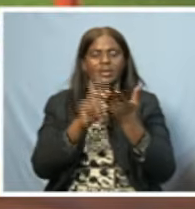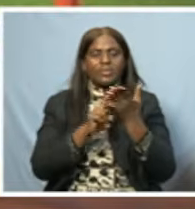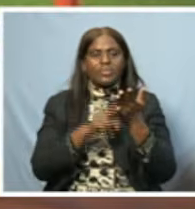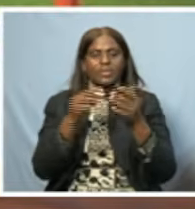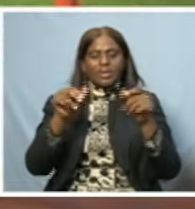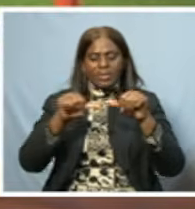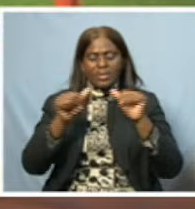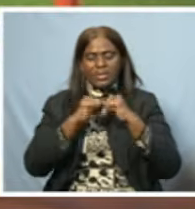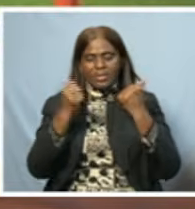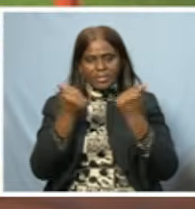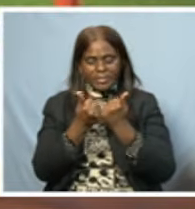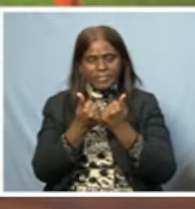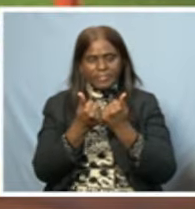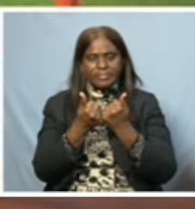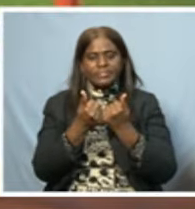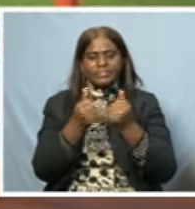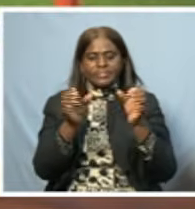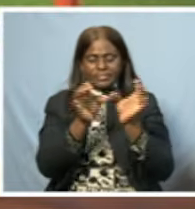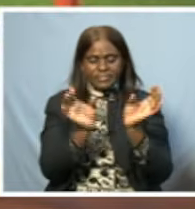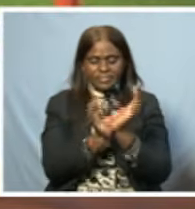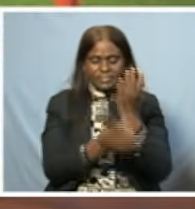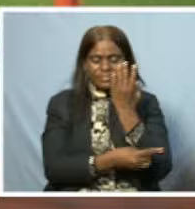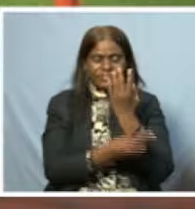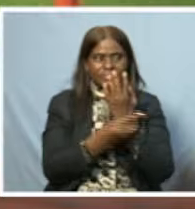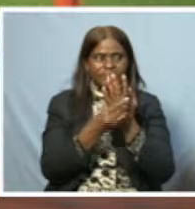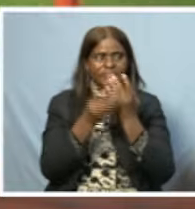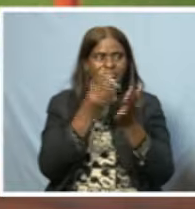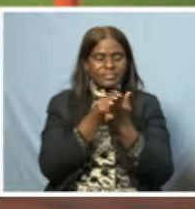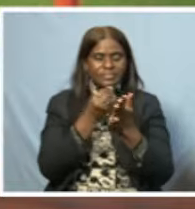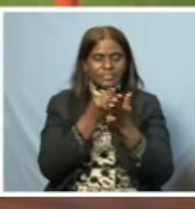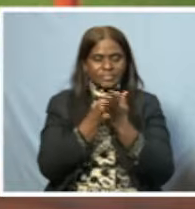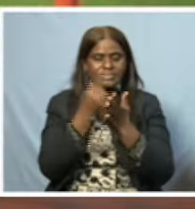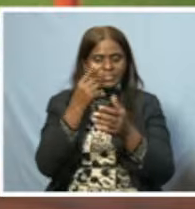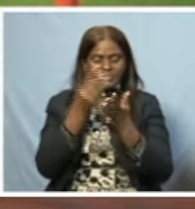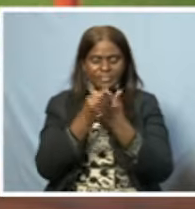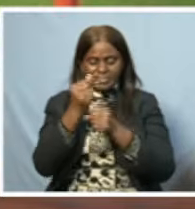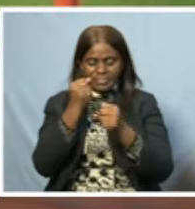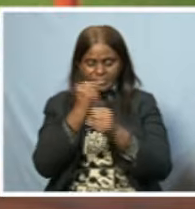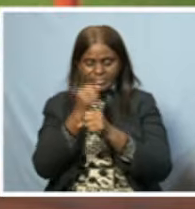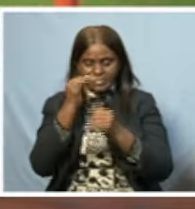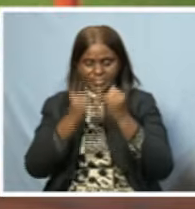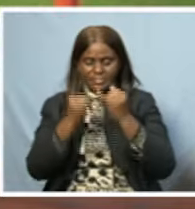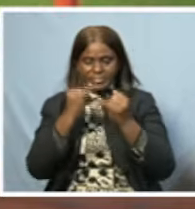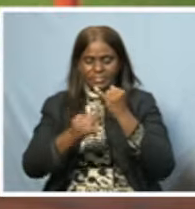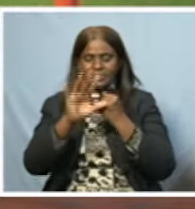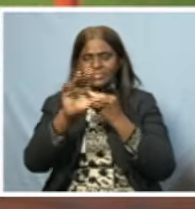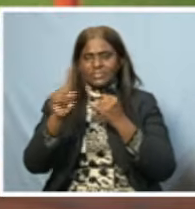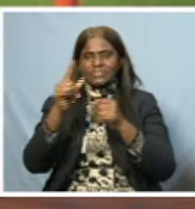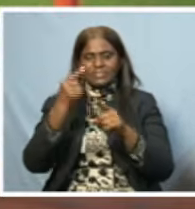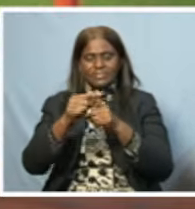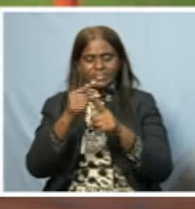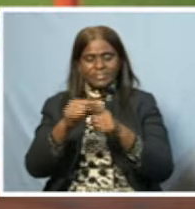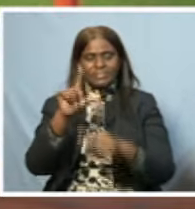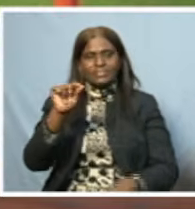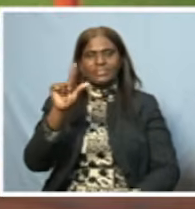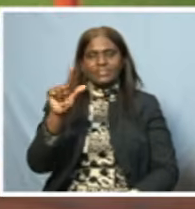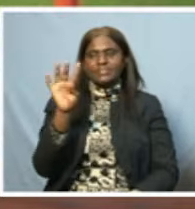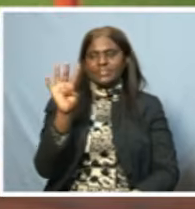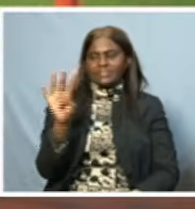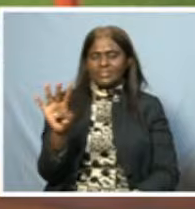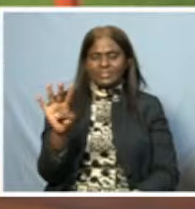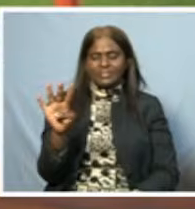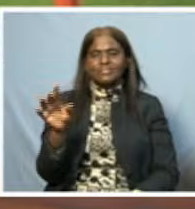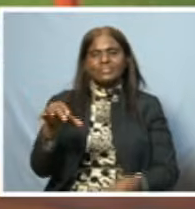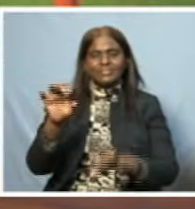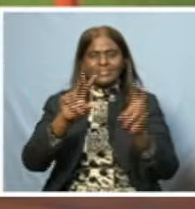of the Auditor General on the Constituency Development Fund for the financial year ended 31st December